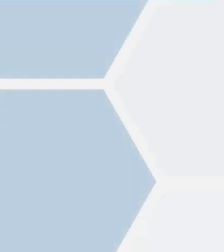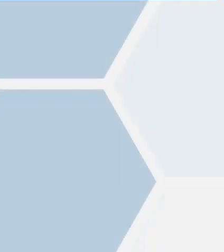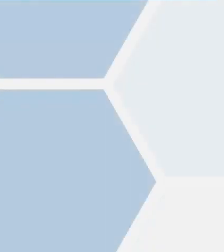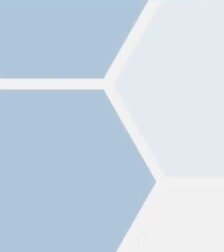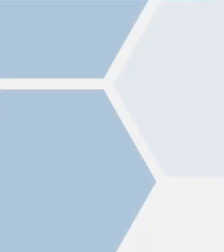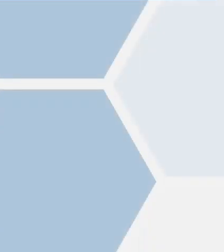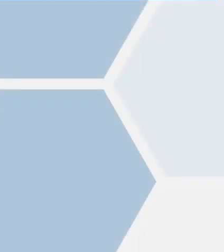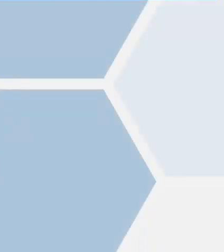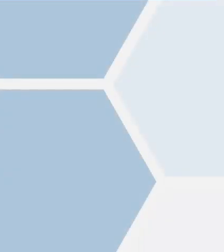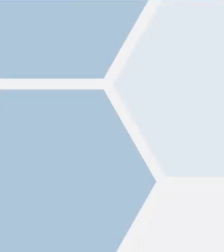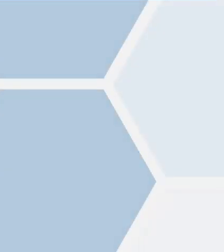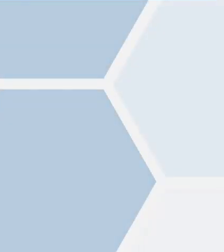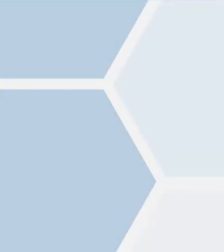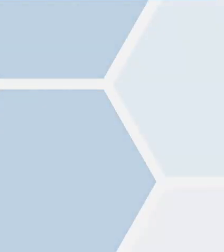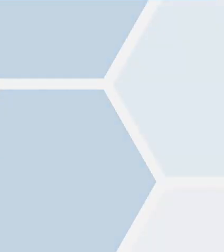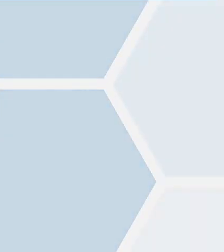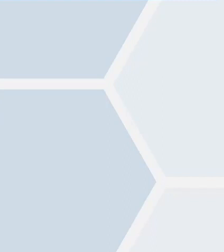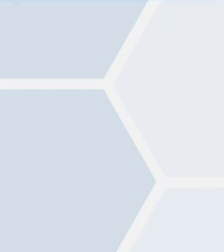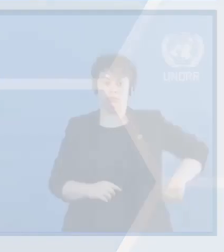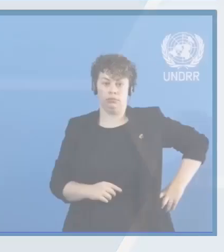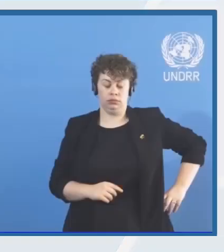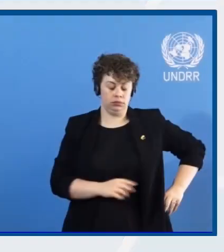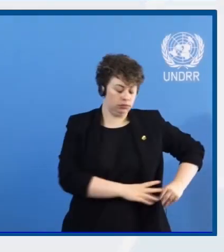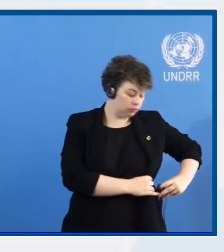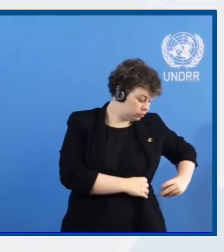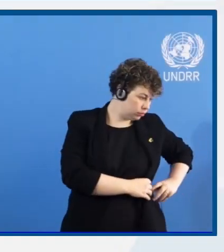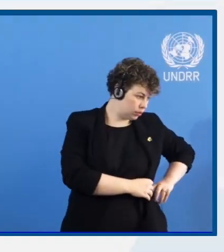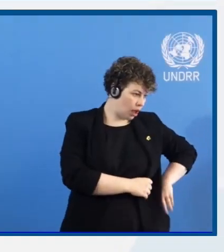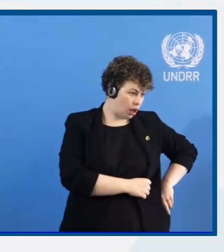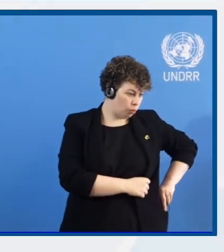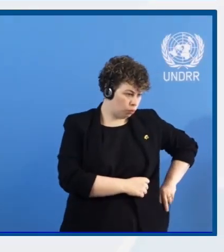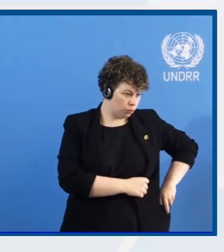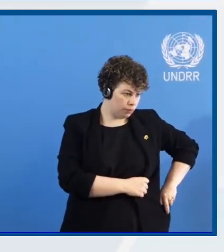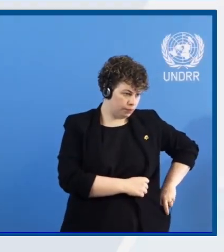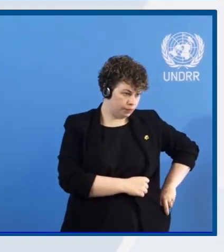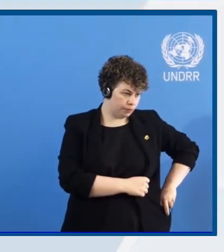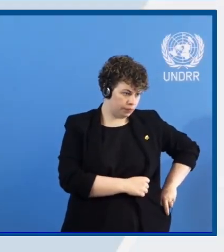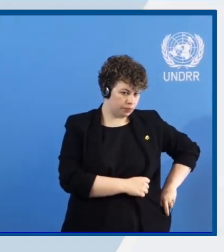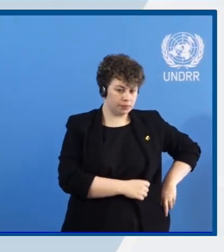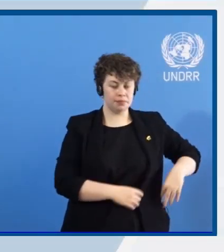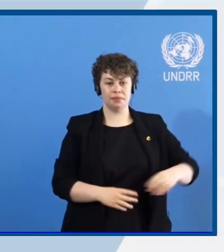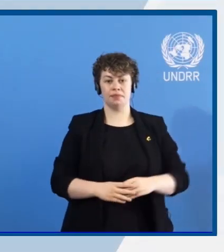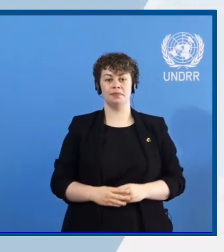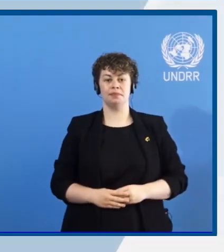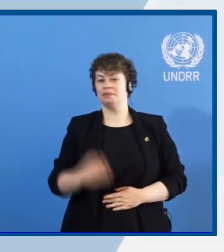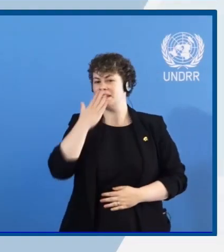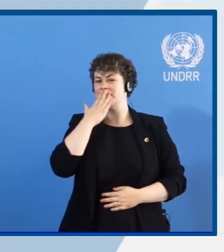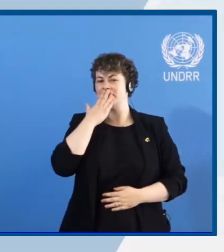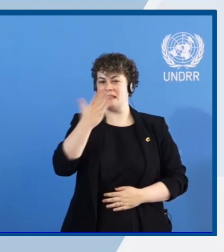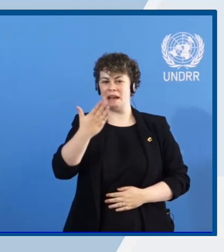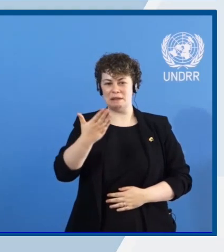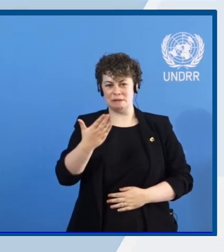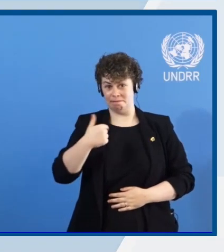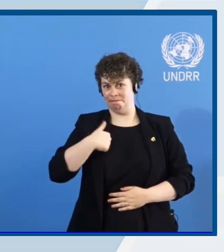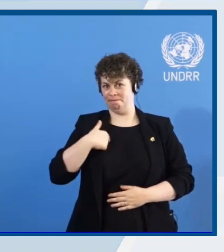Well, thank you for giving me the floor. No surprises there. I think that these are issues that